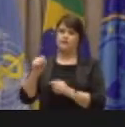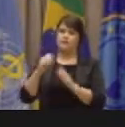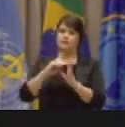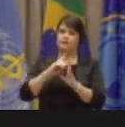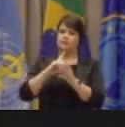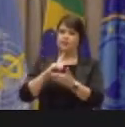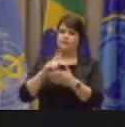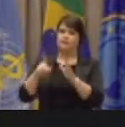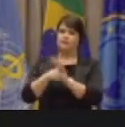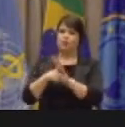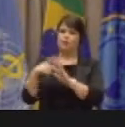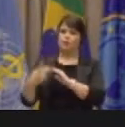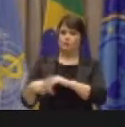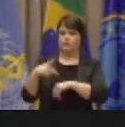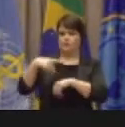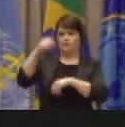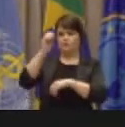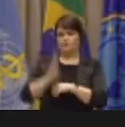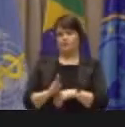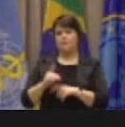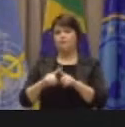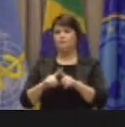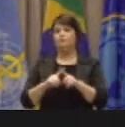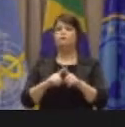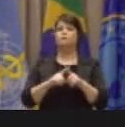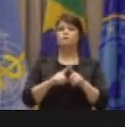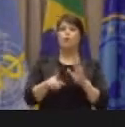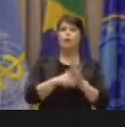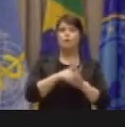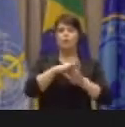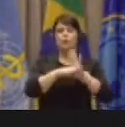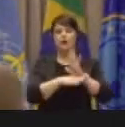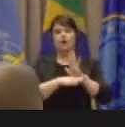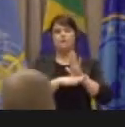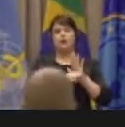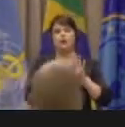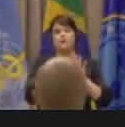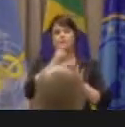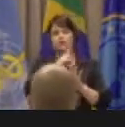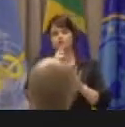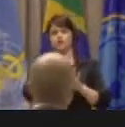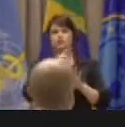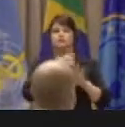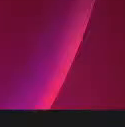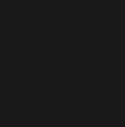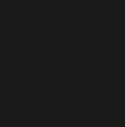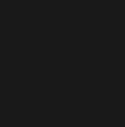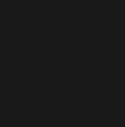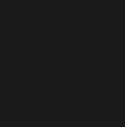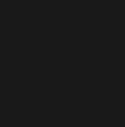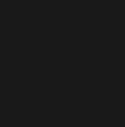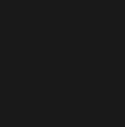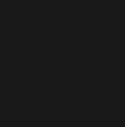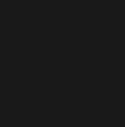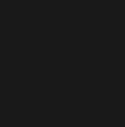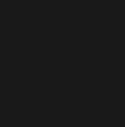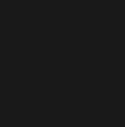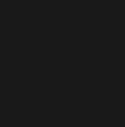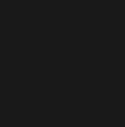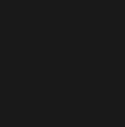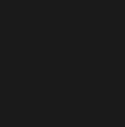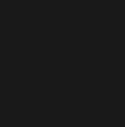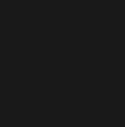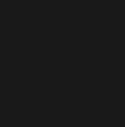Platform, Department of Culture Readiness, Strengthening Health Emergence Program, Department of